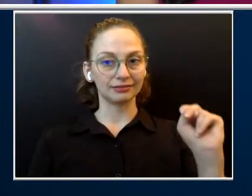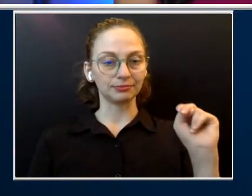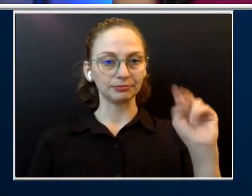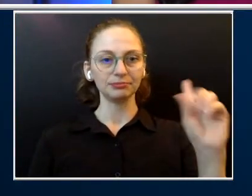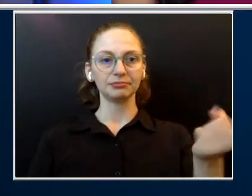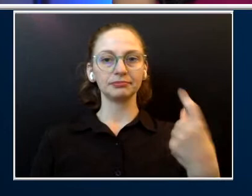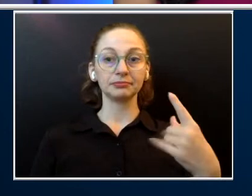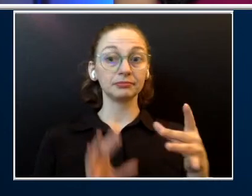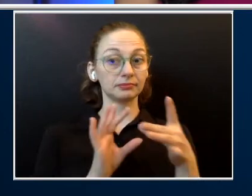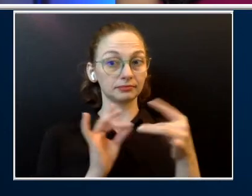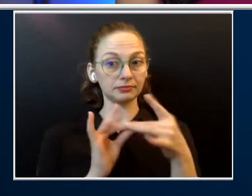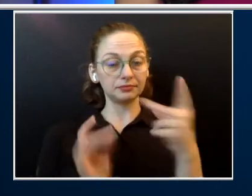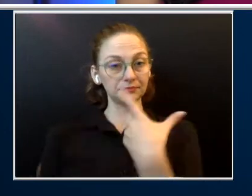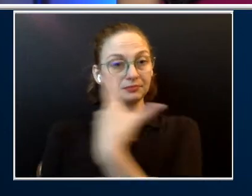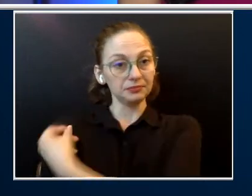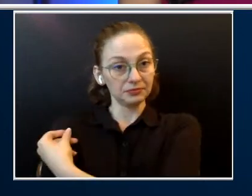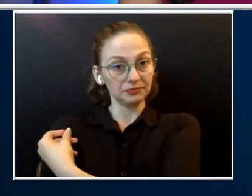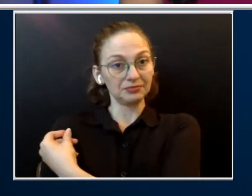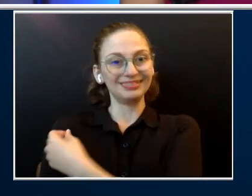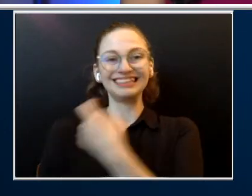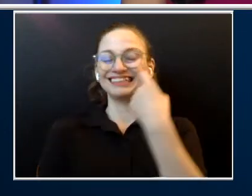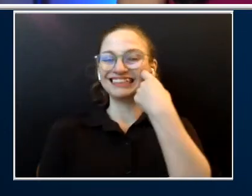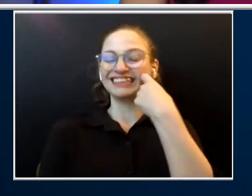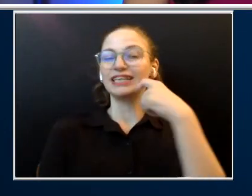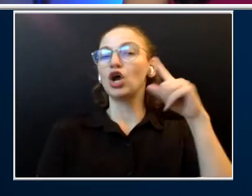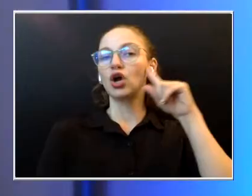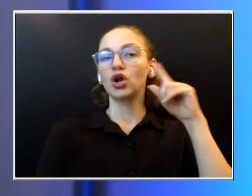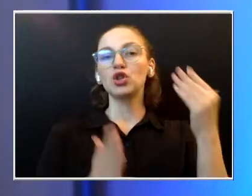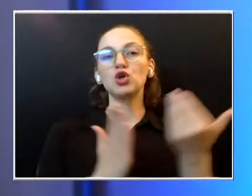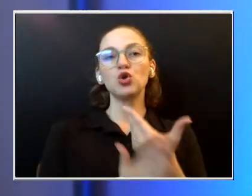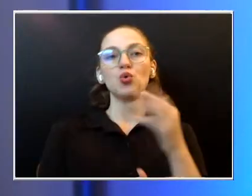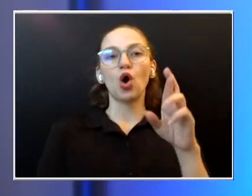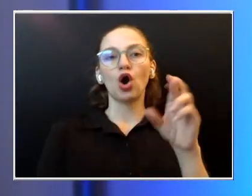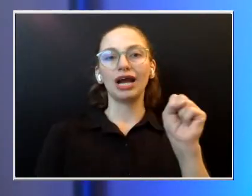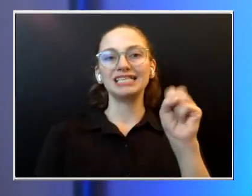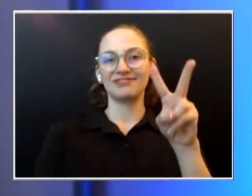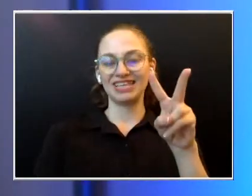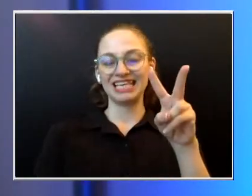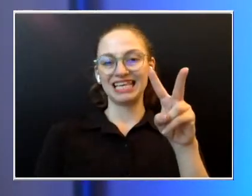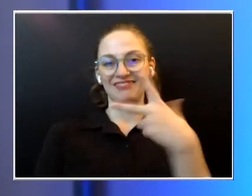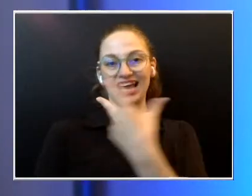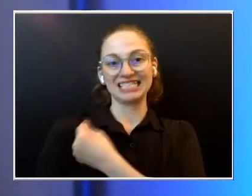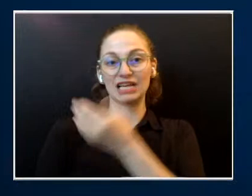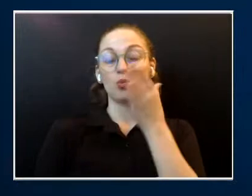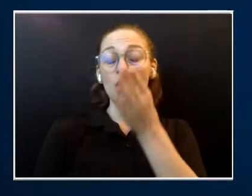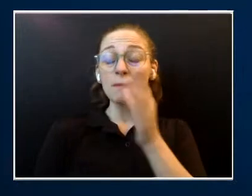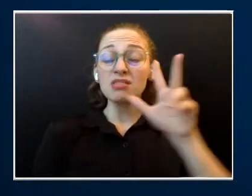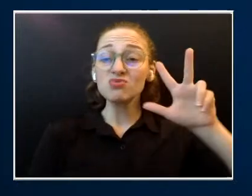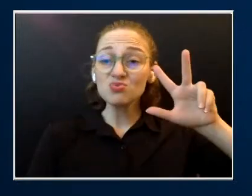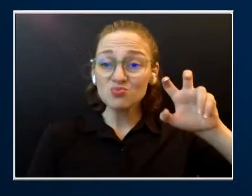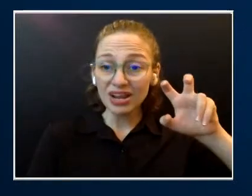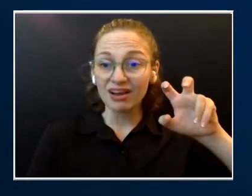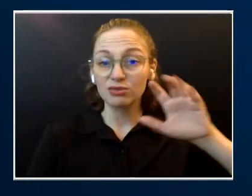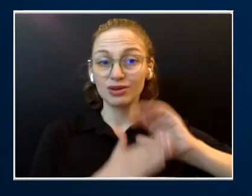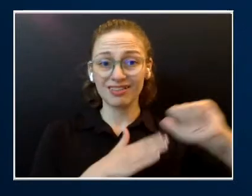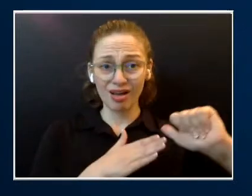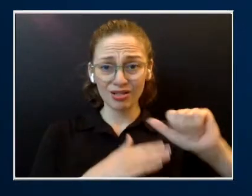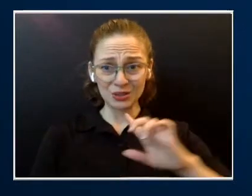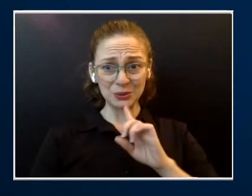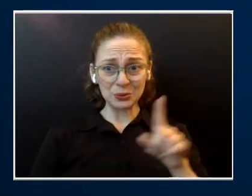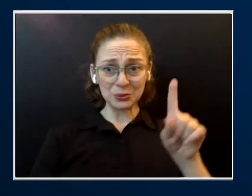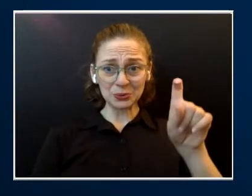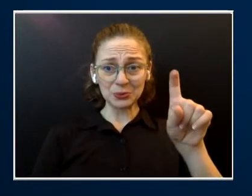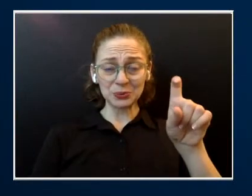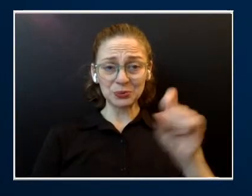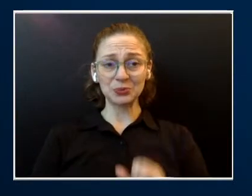just heard the new RSV vaccine will be very high priced at $300. Is that true? That's what we're